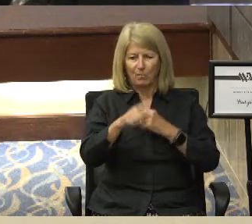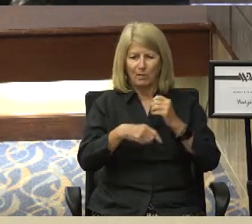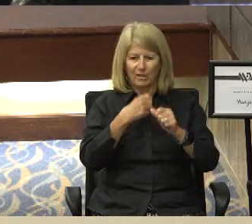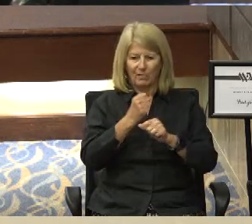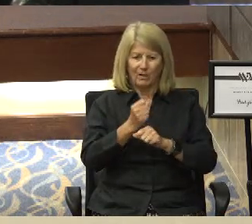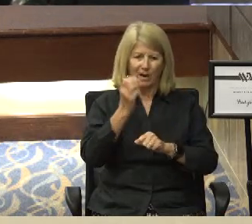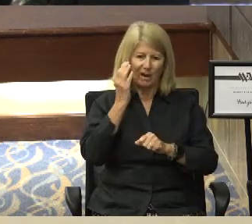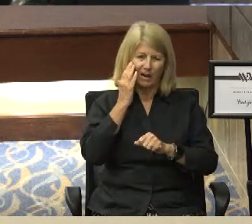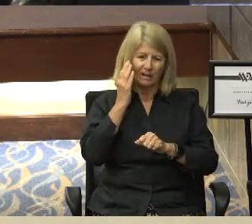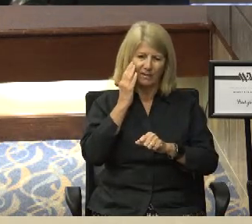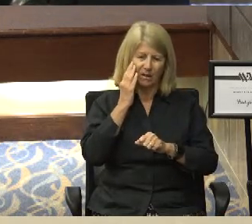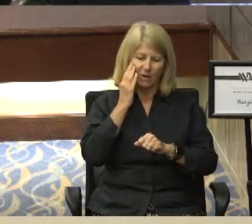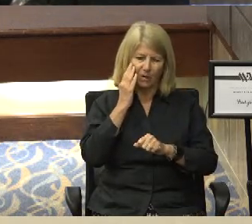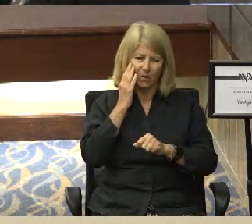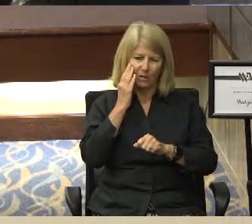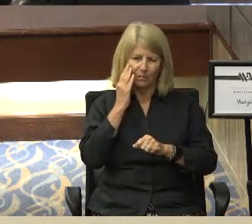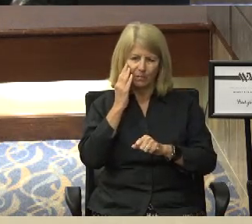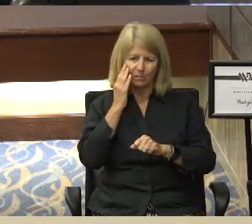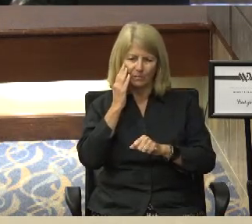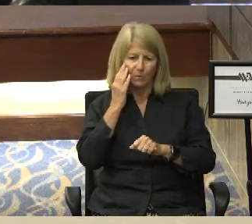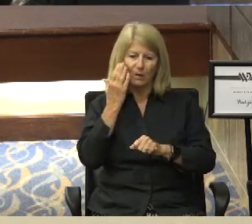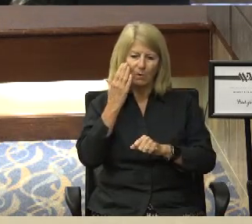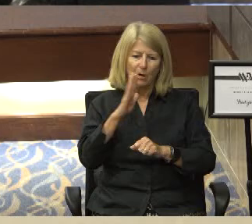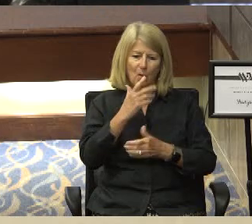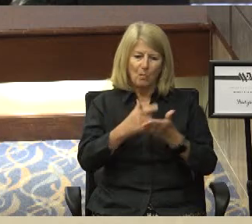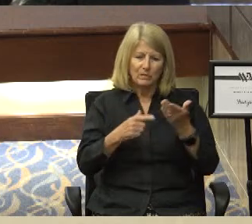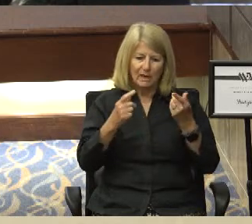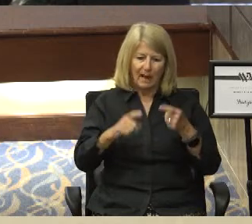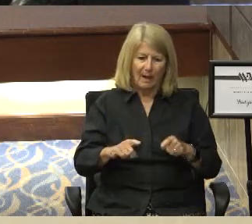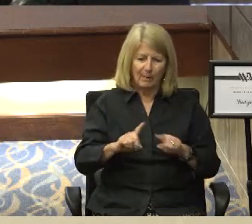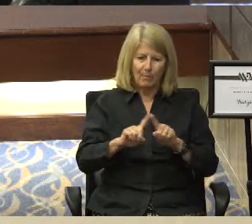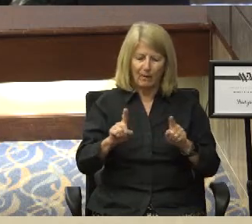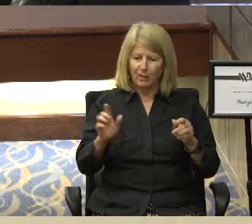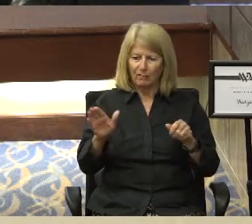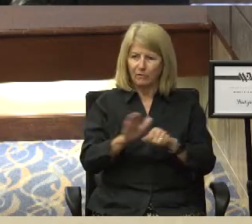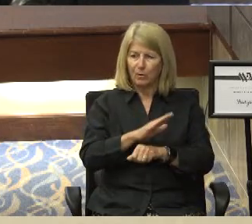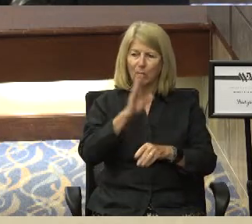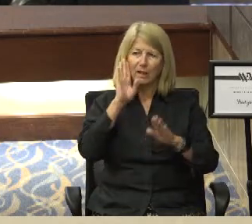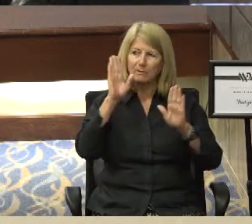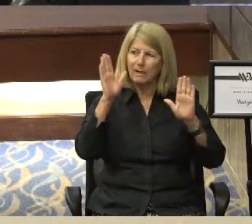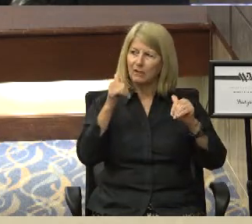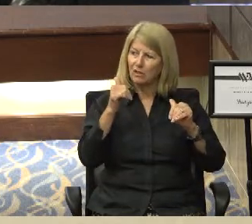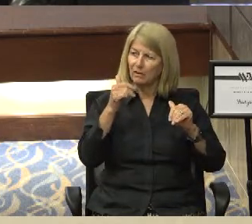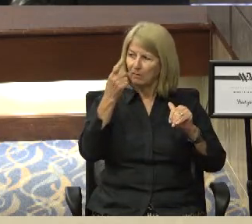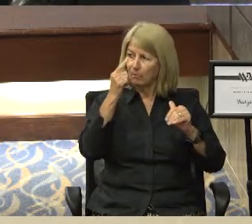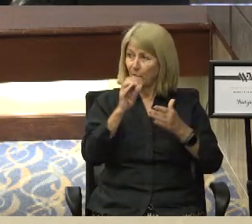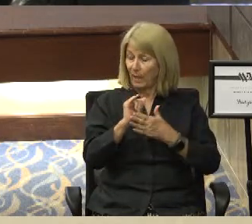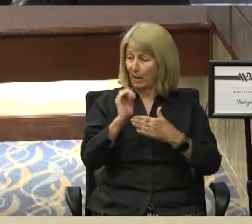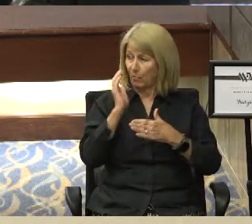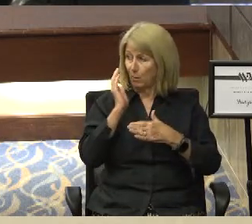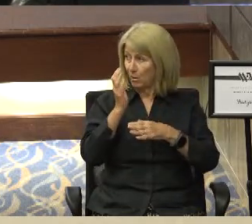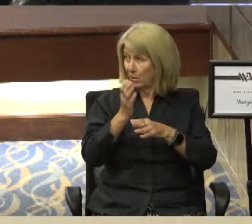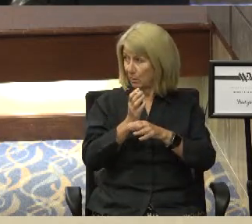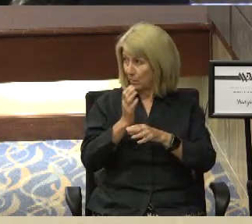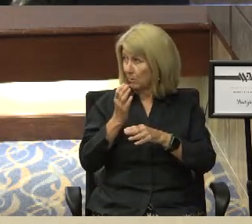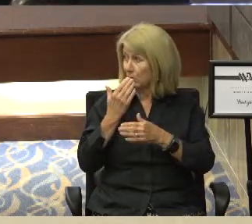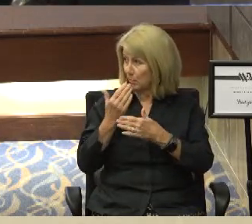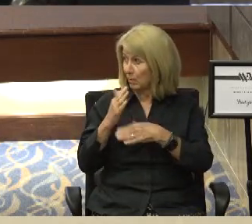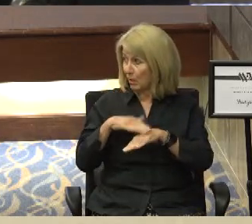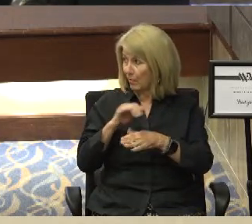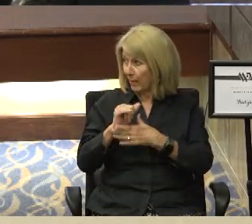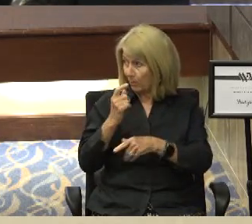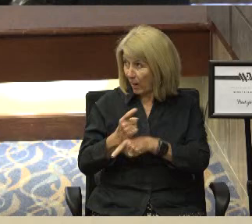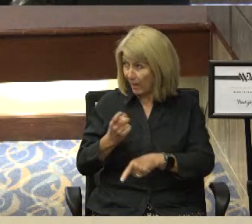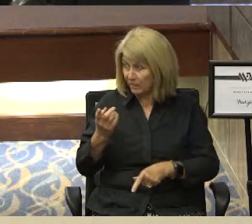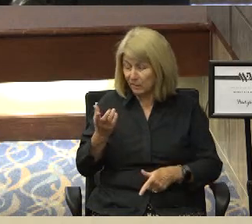go on record and say that because we don't know what's going to happen, but have full expectation for that. We're good on that, right? Everybody's good? Okay.